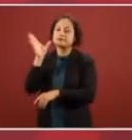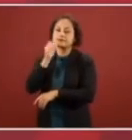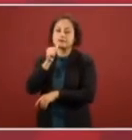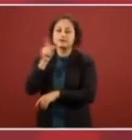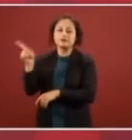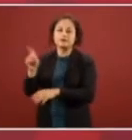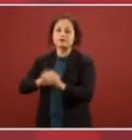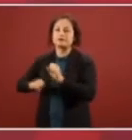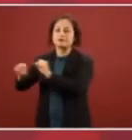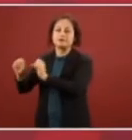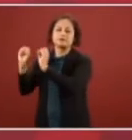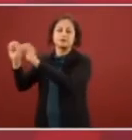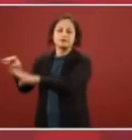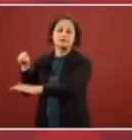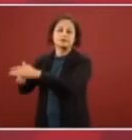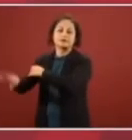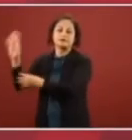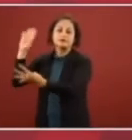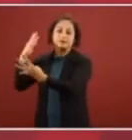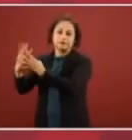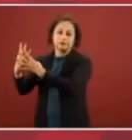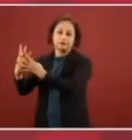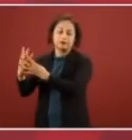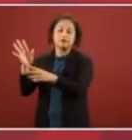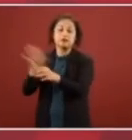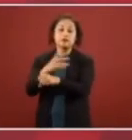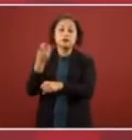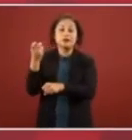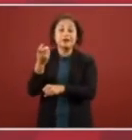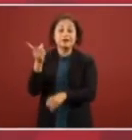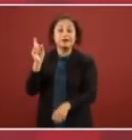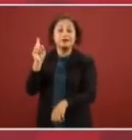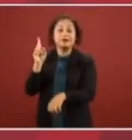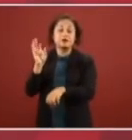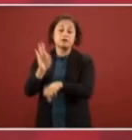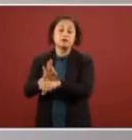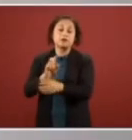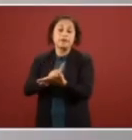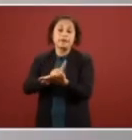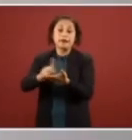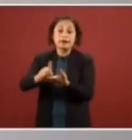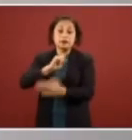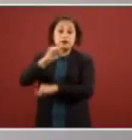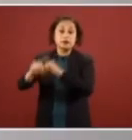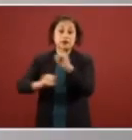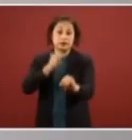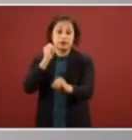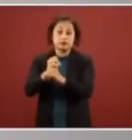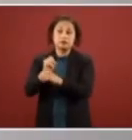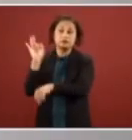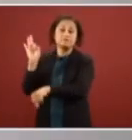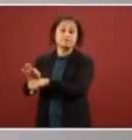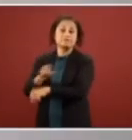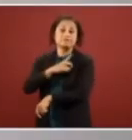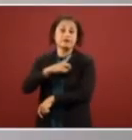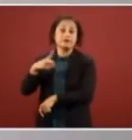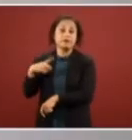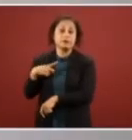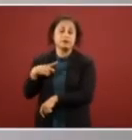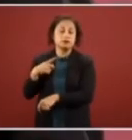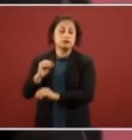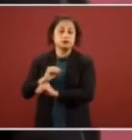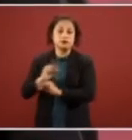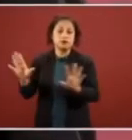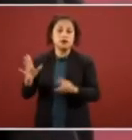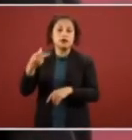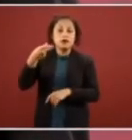Es parte del derecho internacional. It's part of the international rights. Pero en el caso de nuestro país, but in the case of our